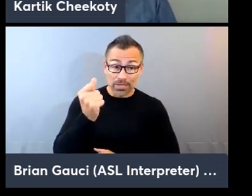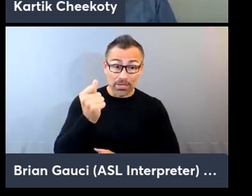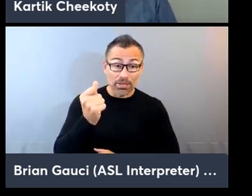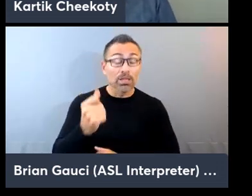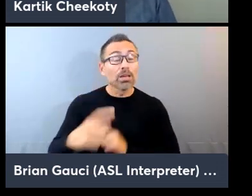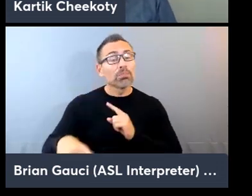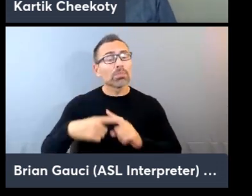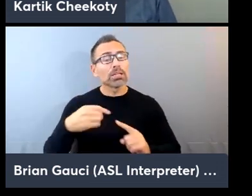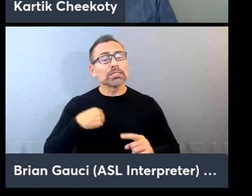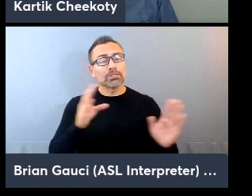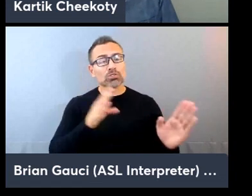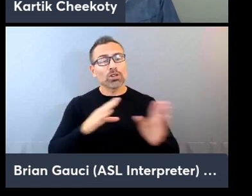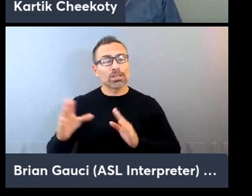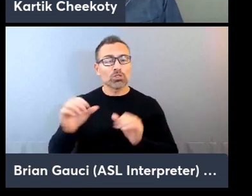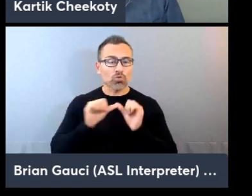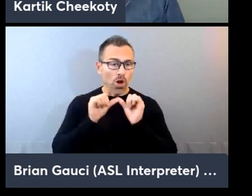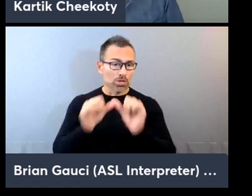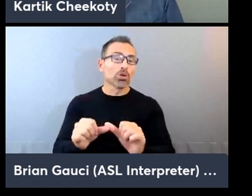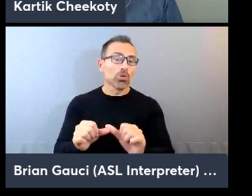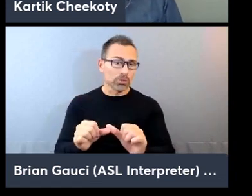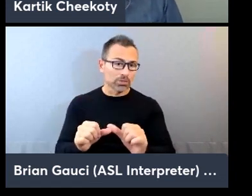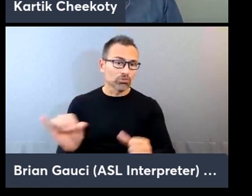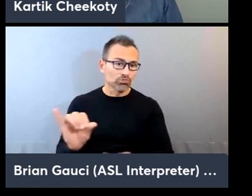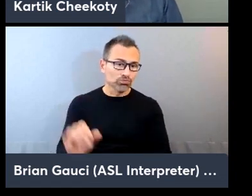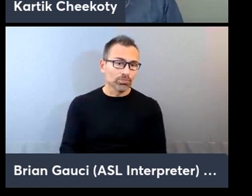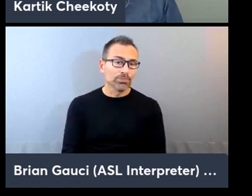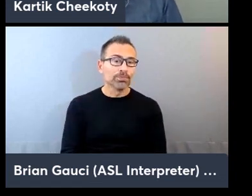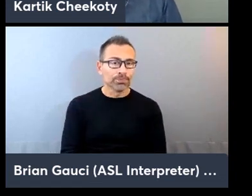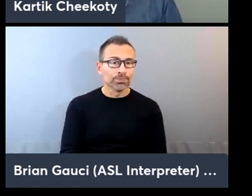ongoing cost optimization.